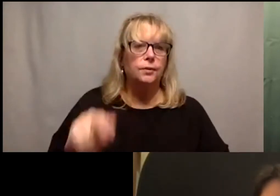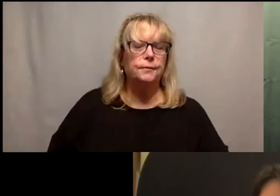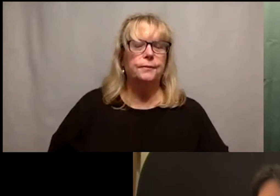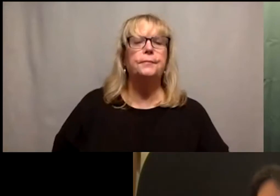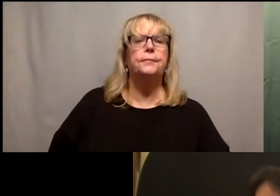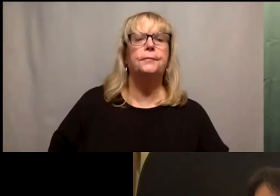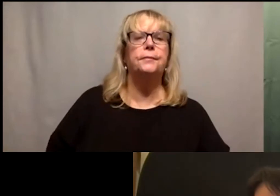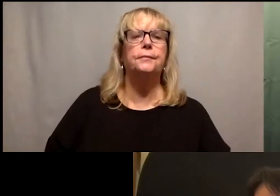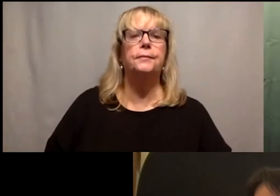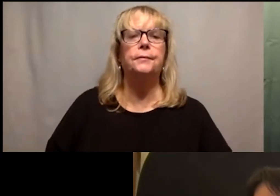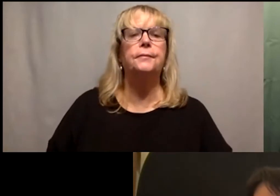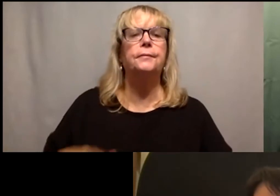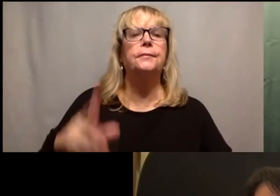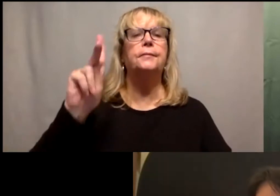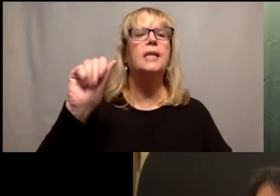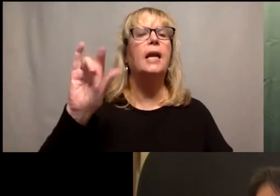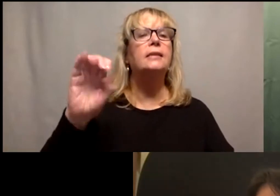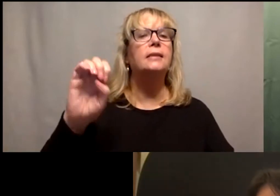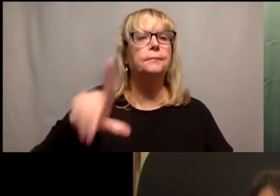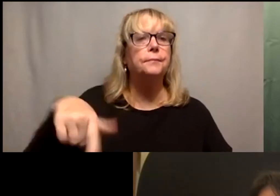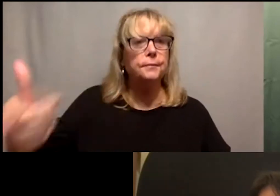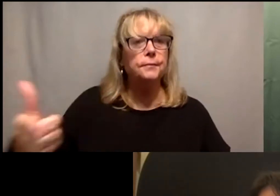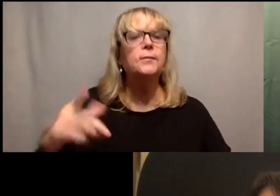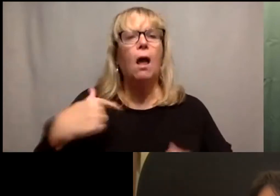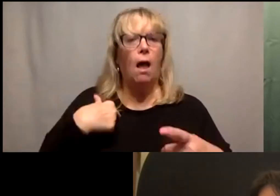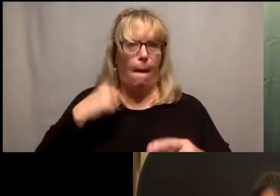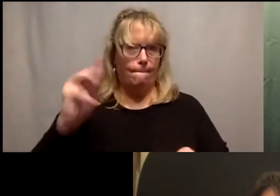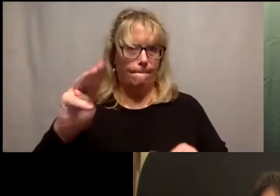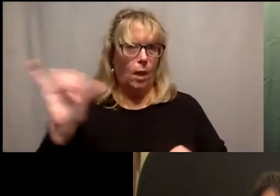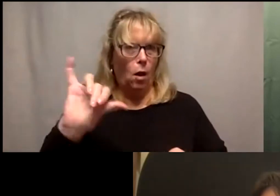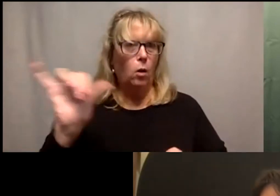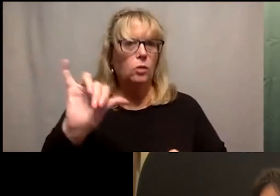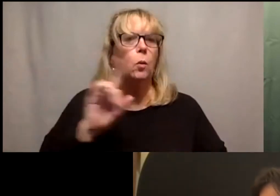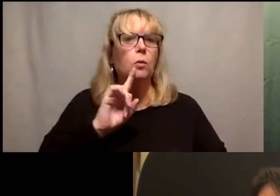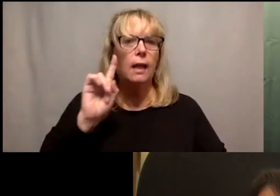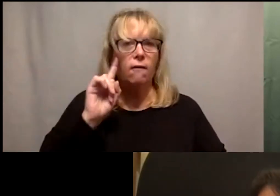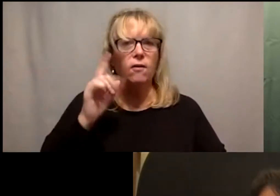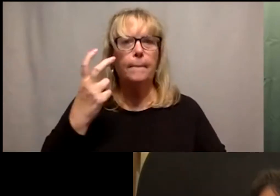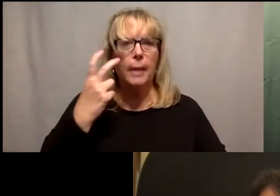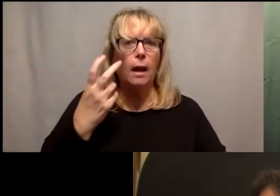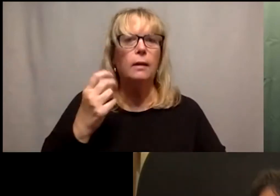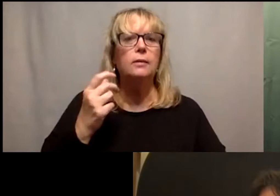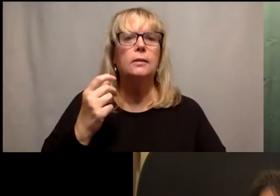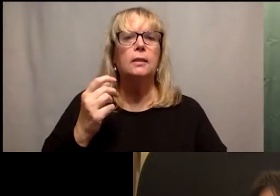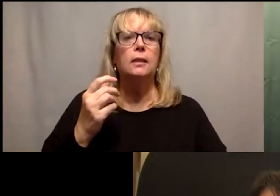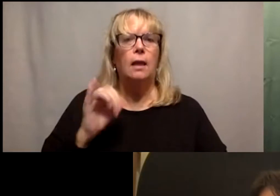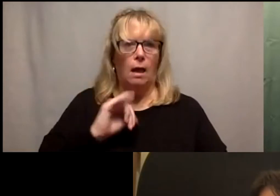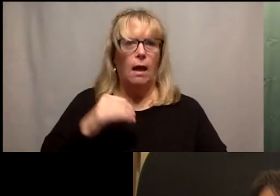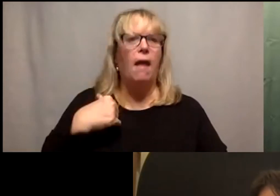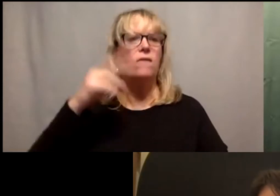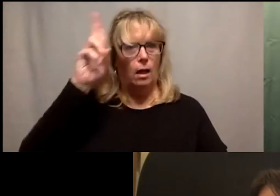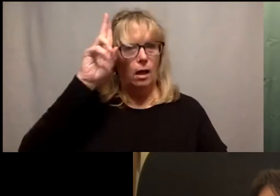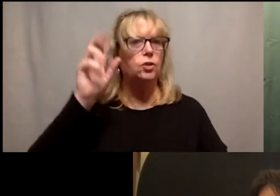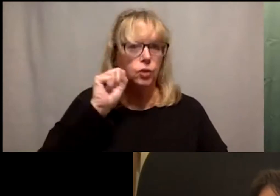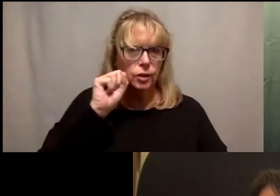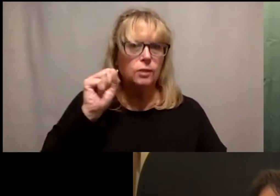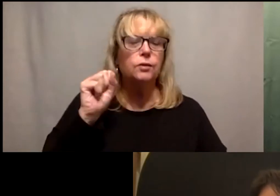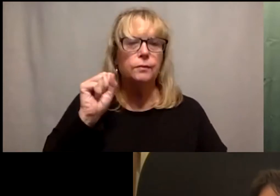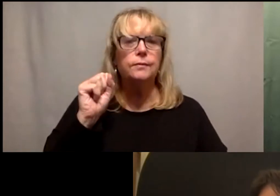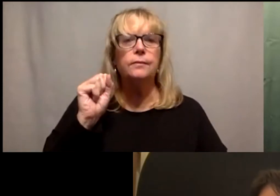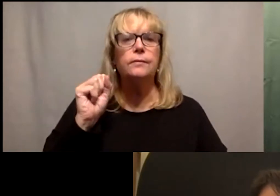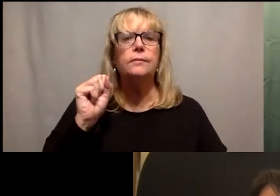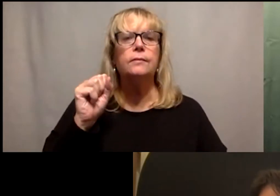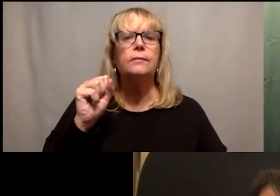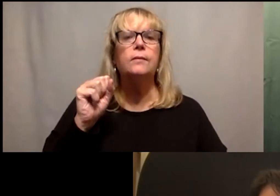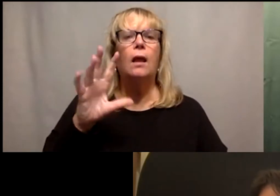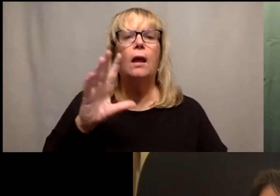And a little more about me. I am also a deafblind individual. I have Usher syndrome type 2A,